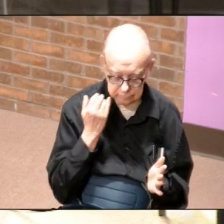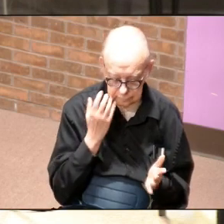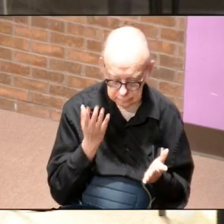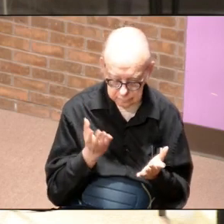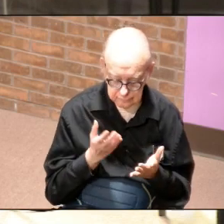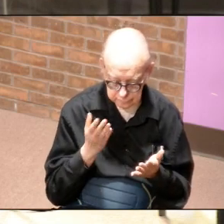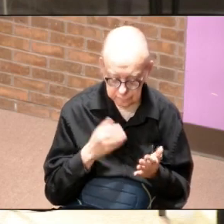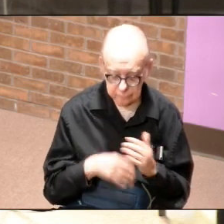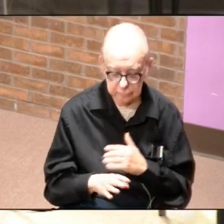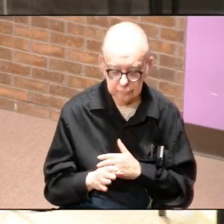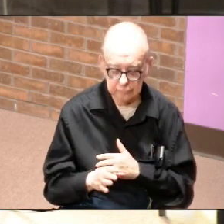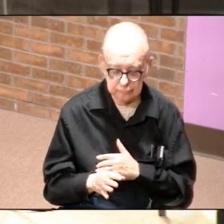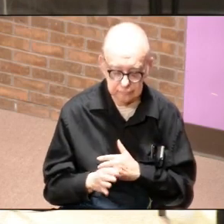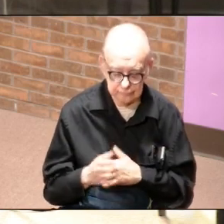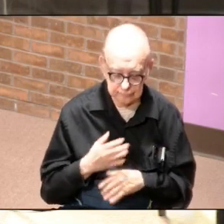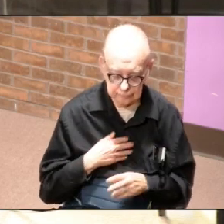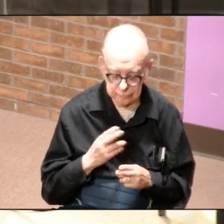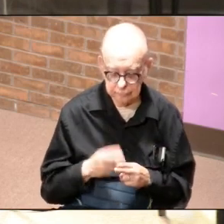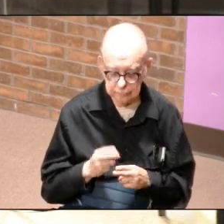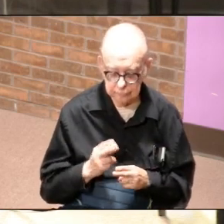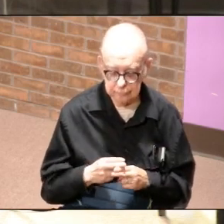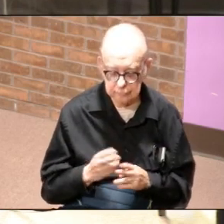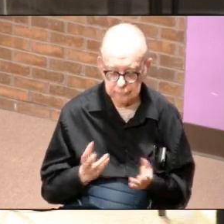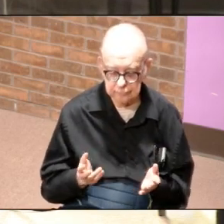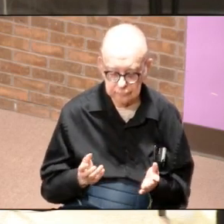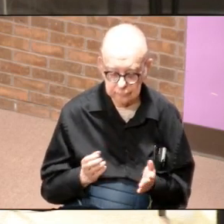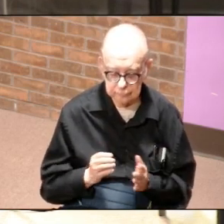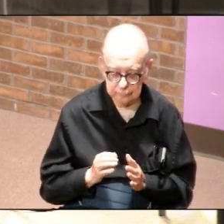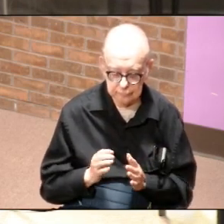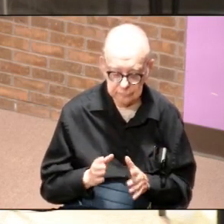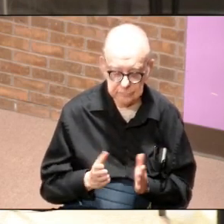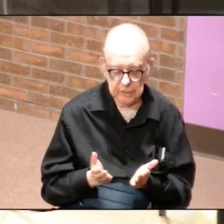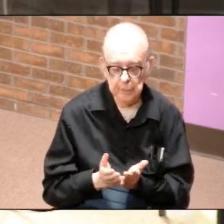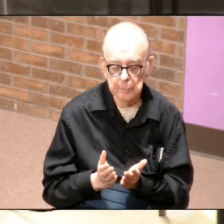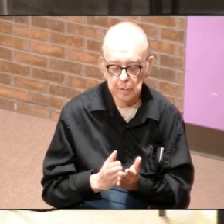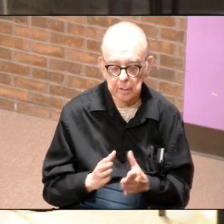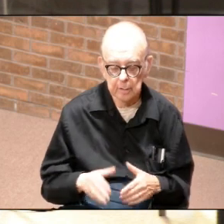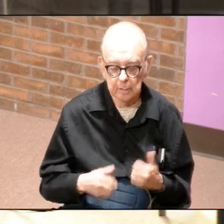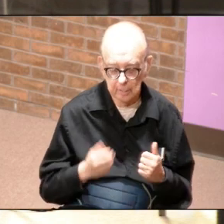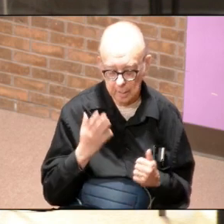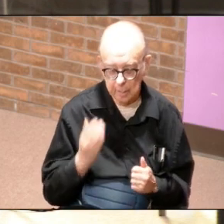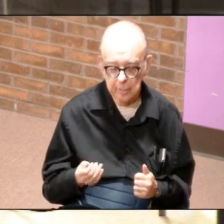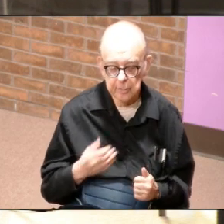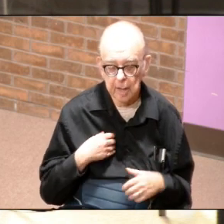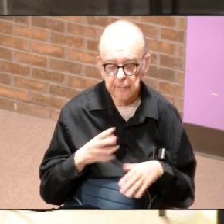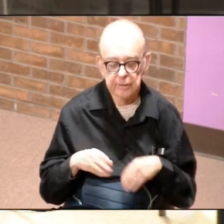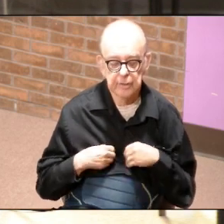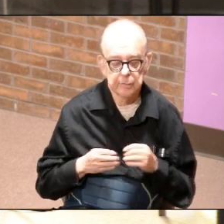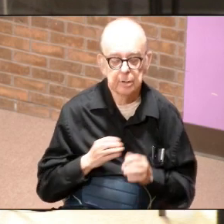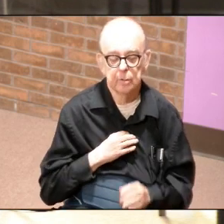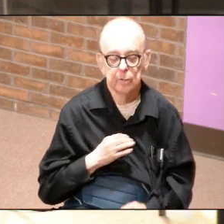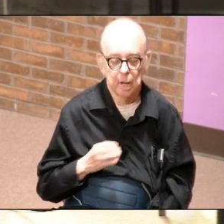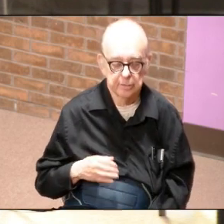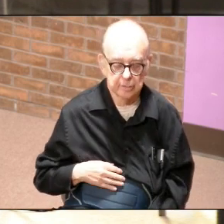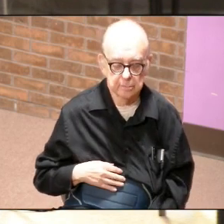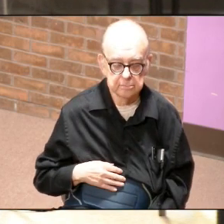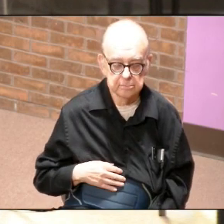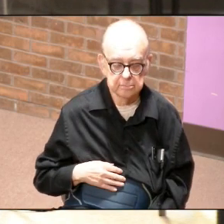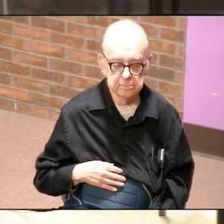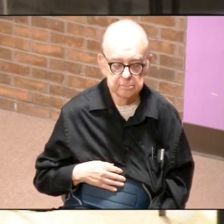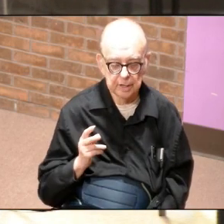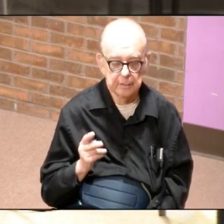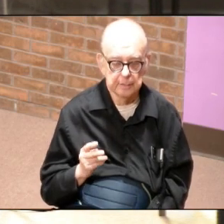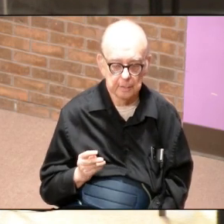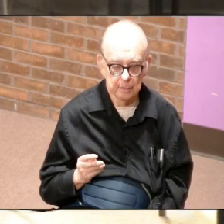if I want to get in, then my name is going to be in the book of life because I've accepted Christ.